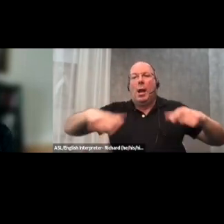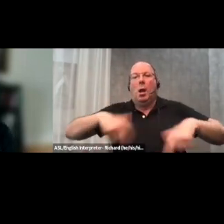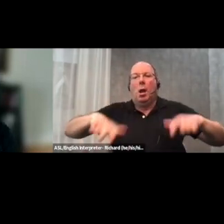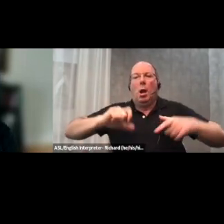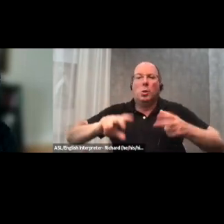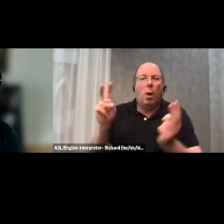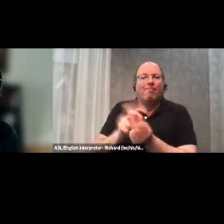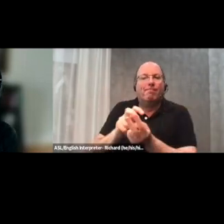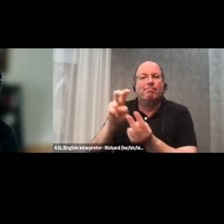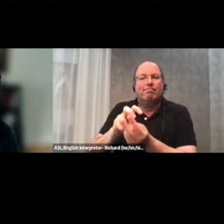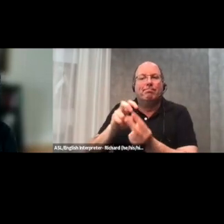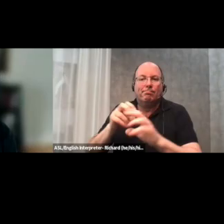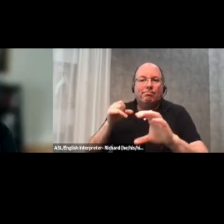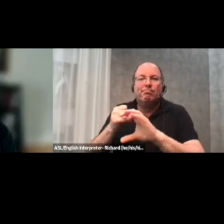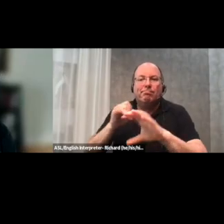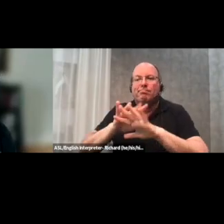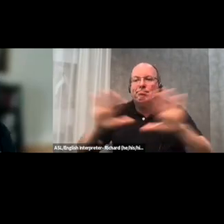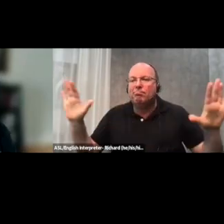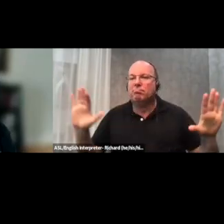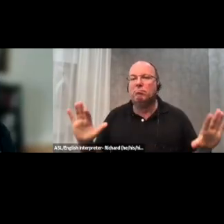lower risk as well.